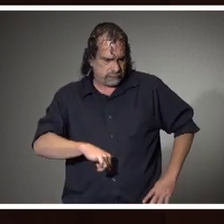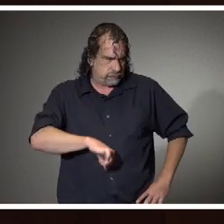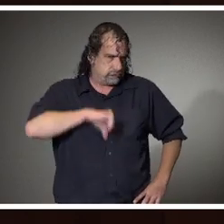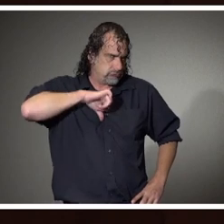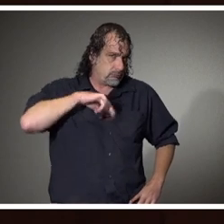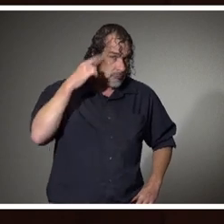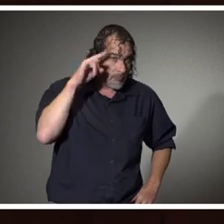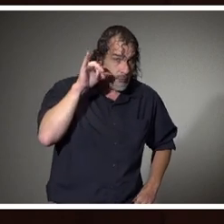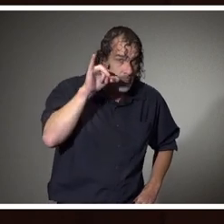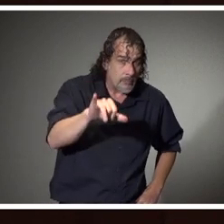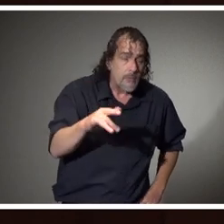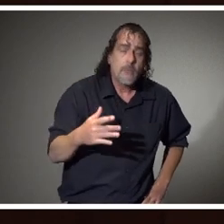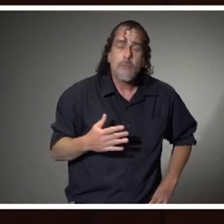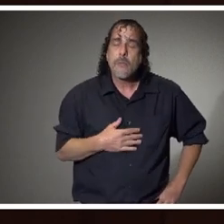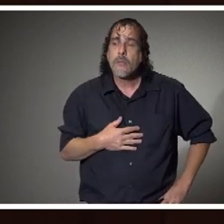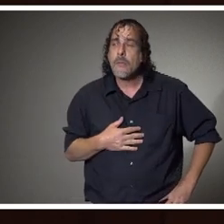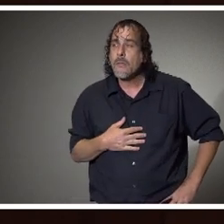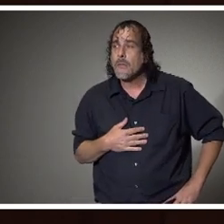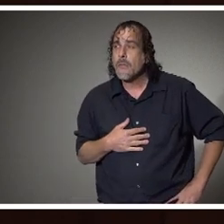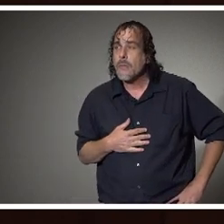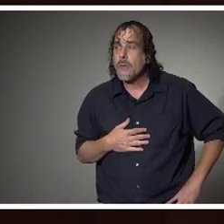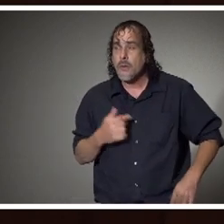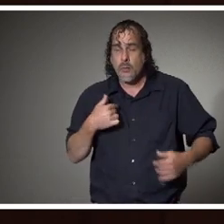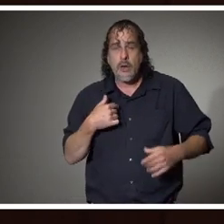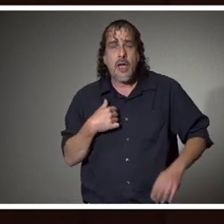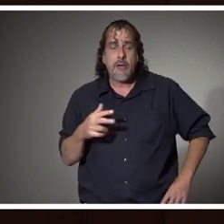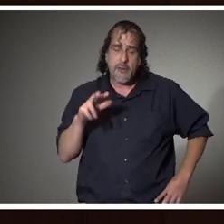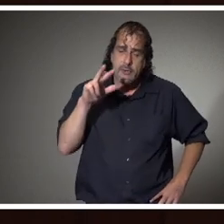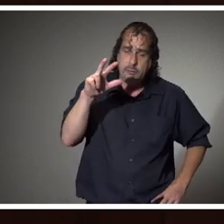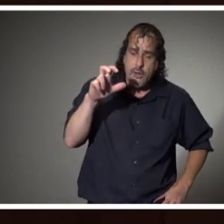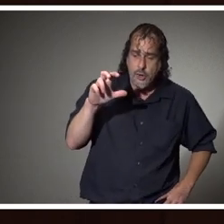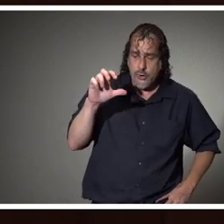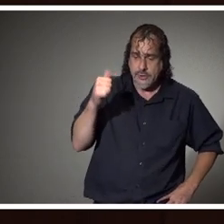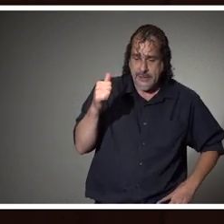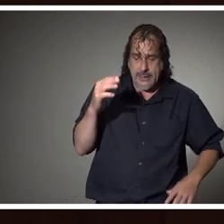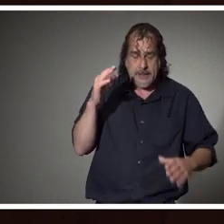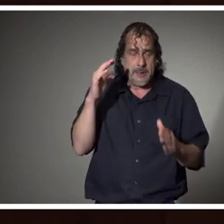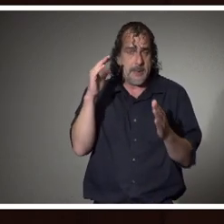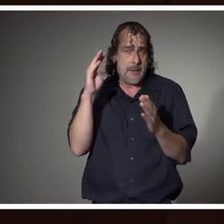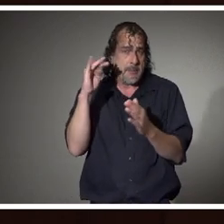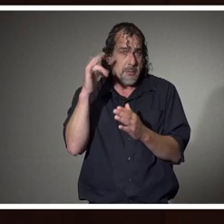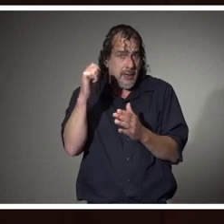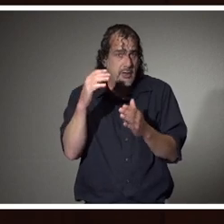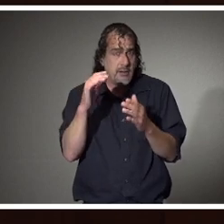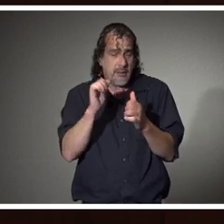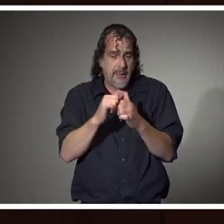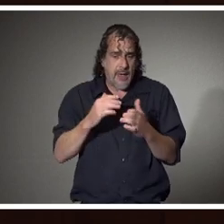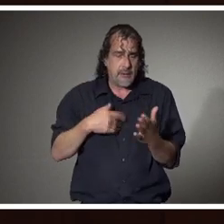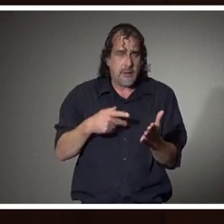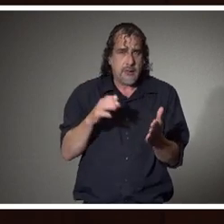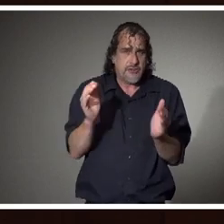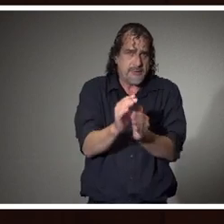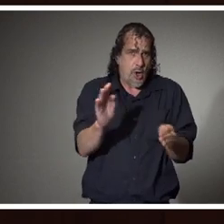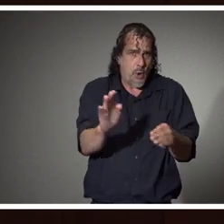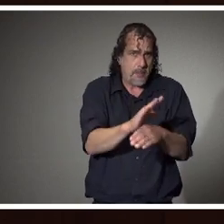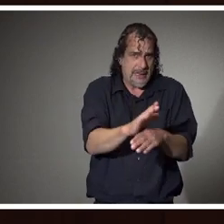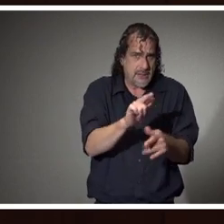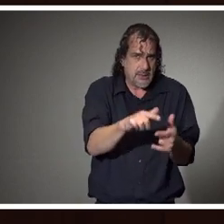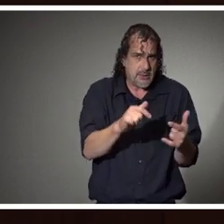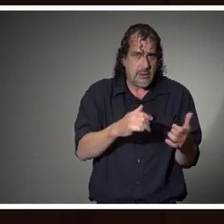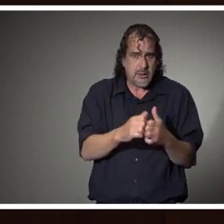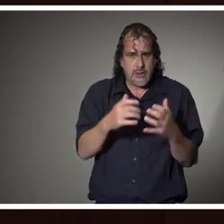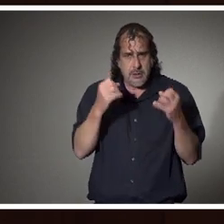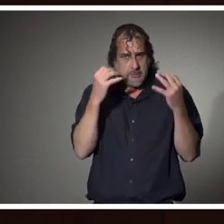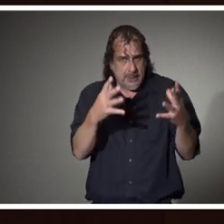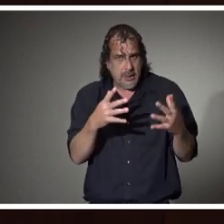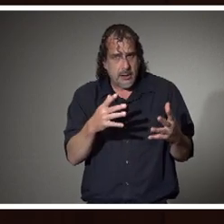that. And of course, we have the $310 billion for the SBA Paycheck Protection Programs. How many small